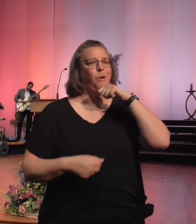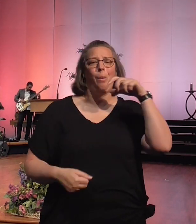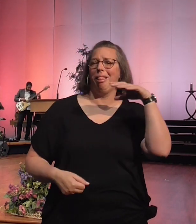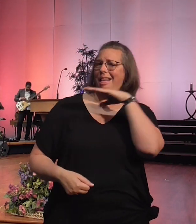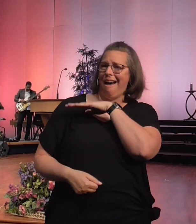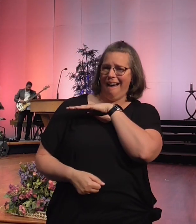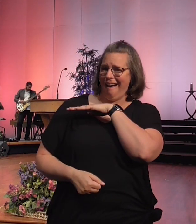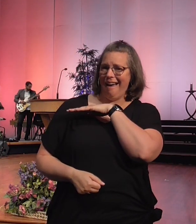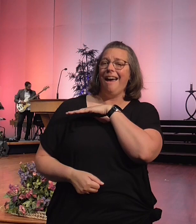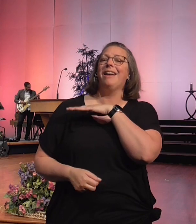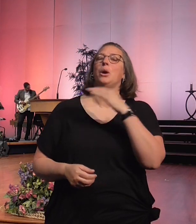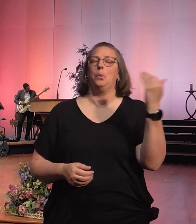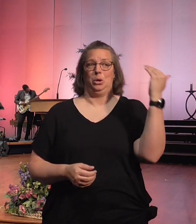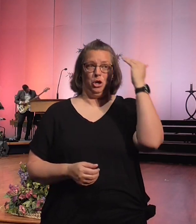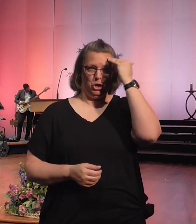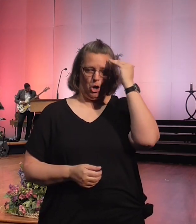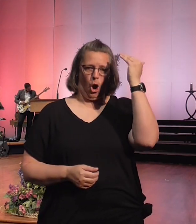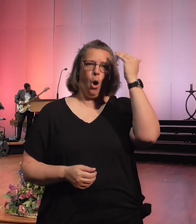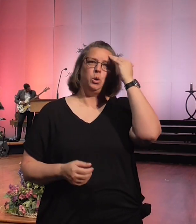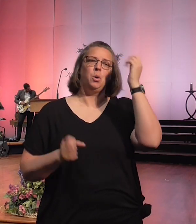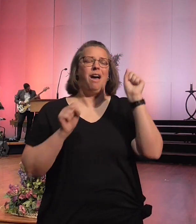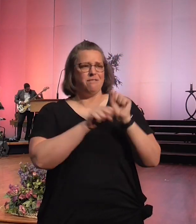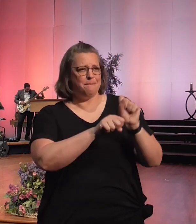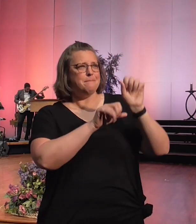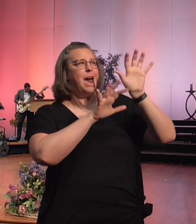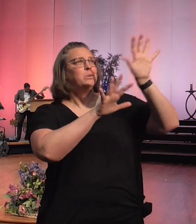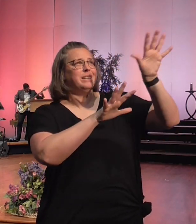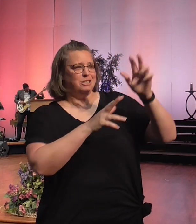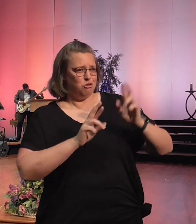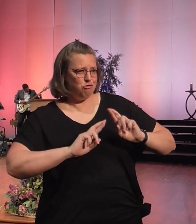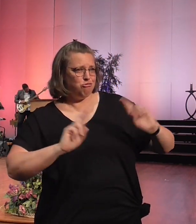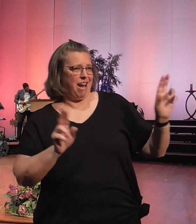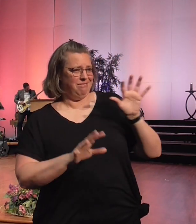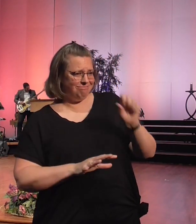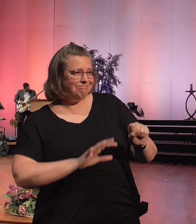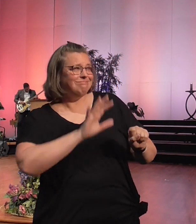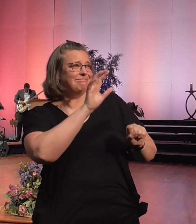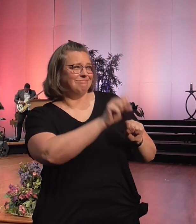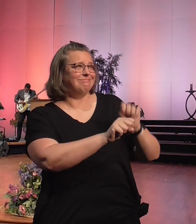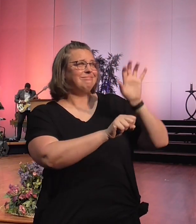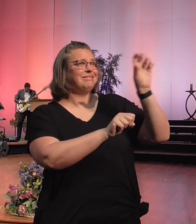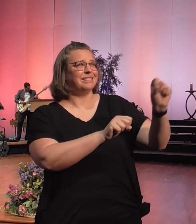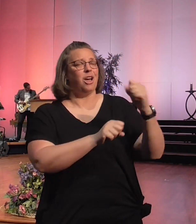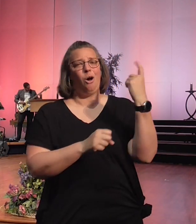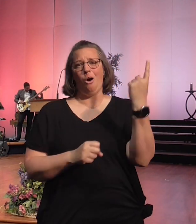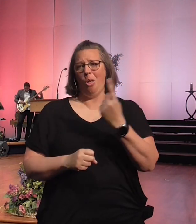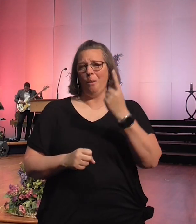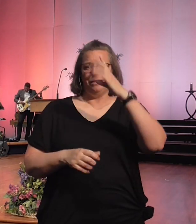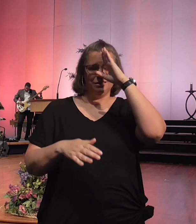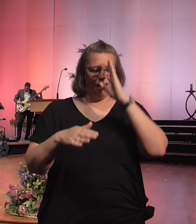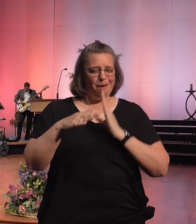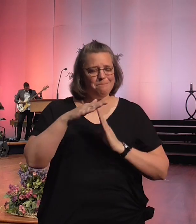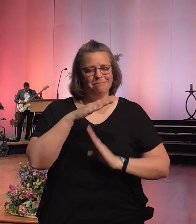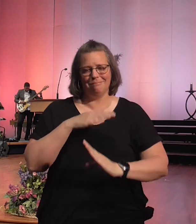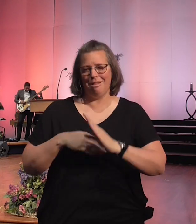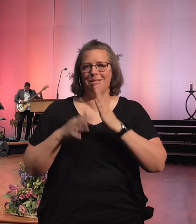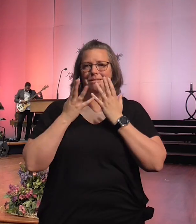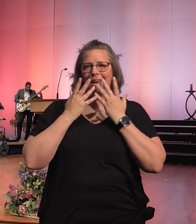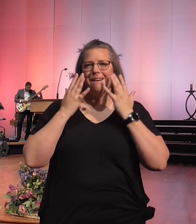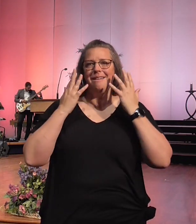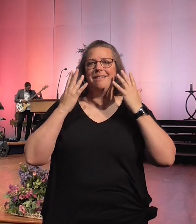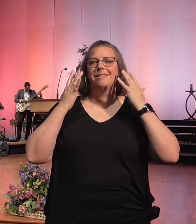lie. I know you've got mountains to climb, but always stay humble and